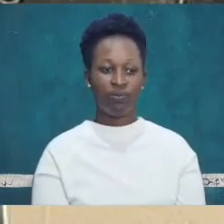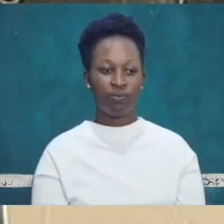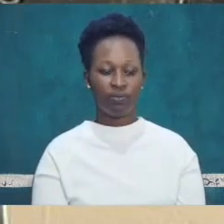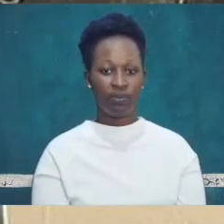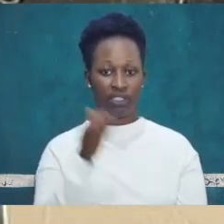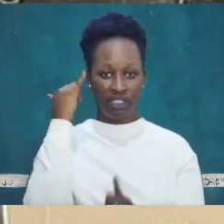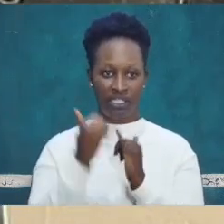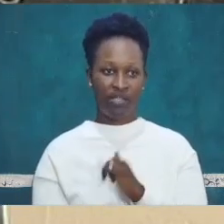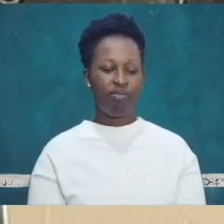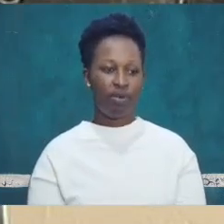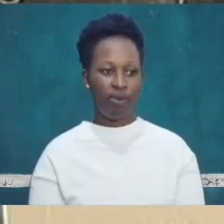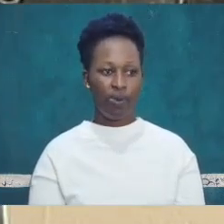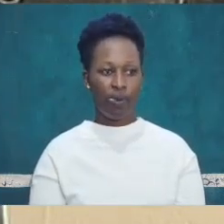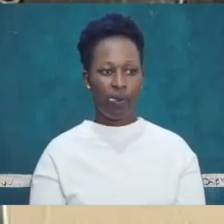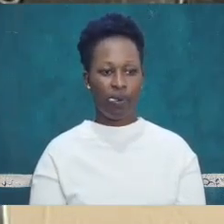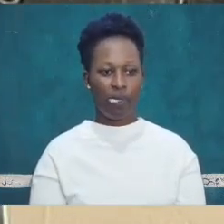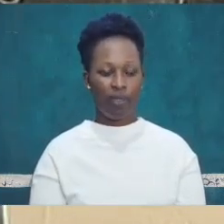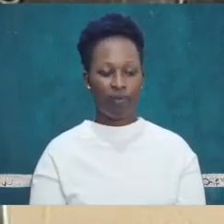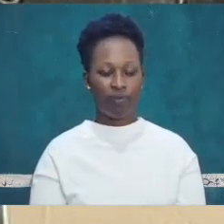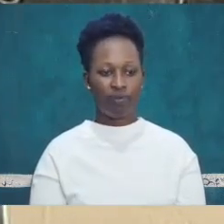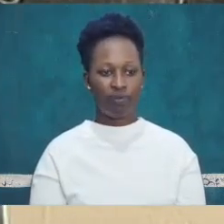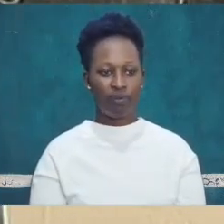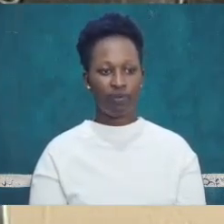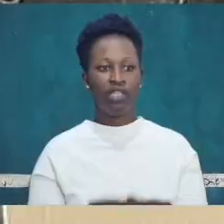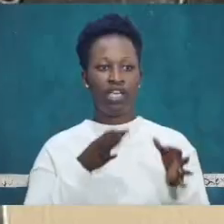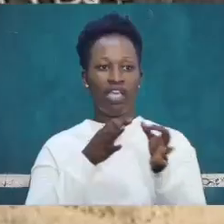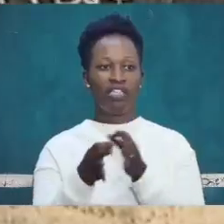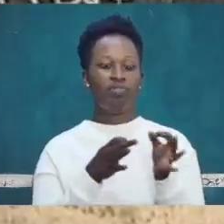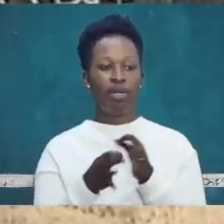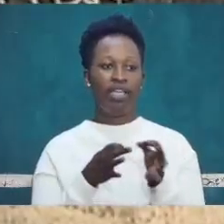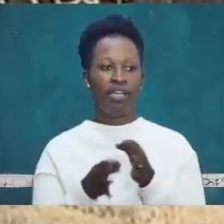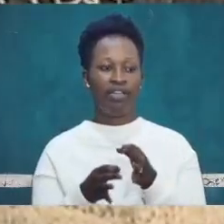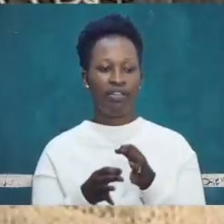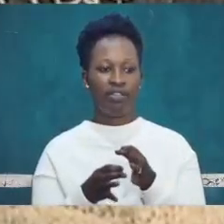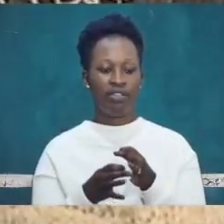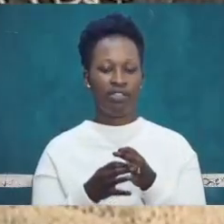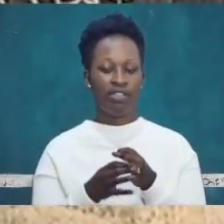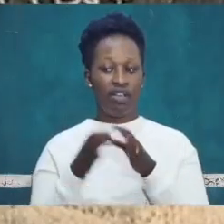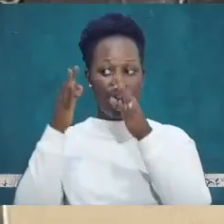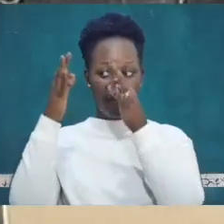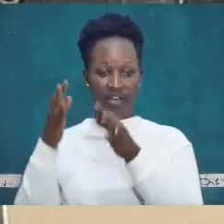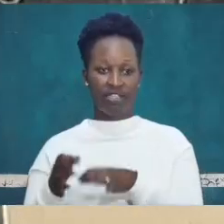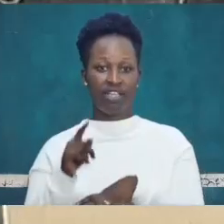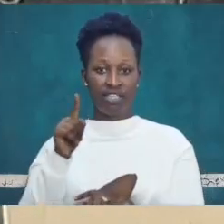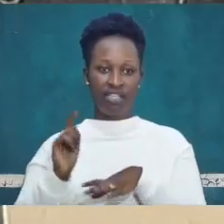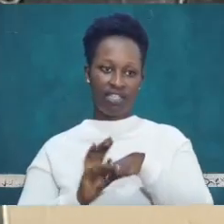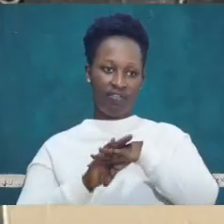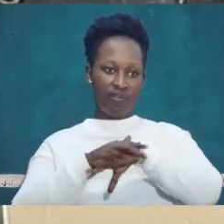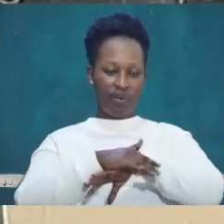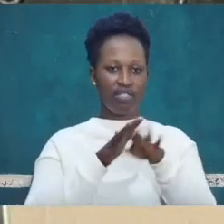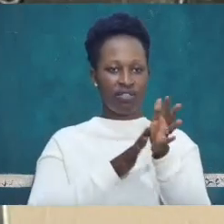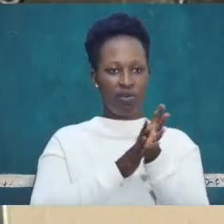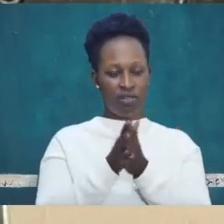our last question, which you are to write, I want you to explain factors that influence